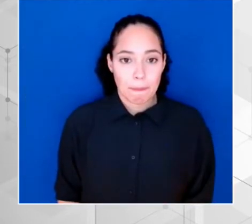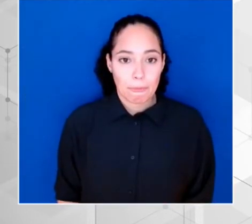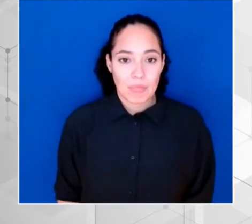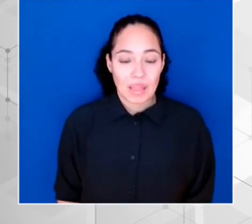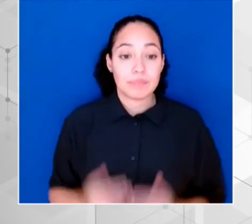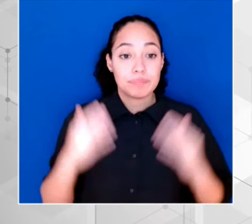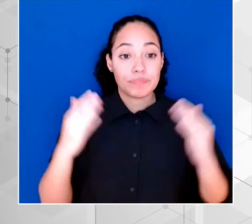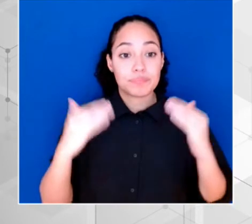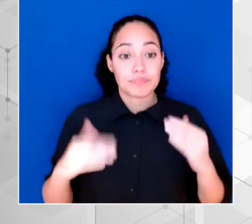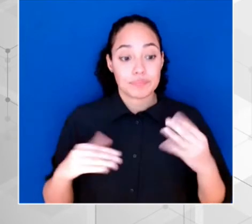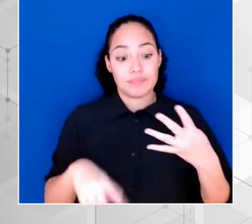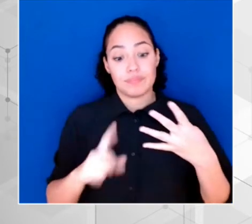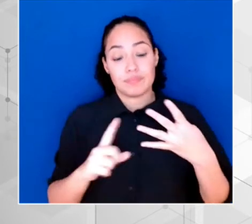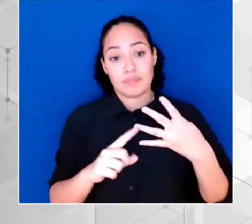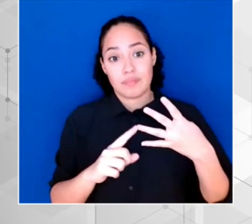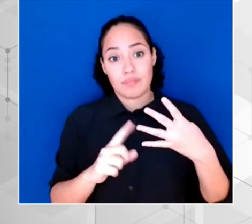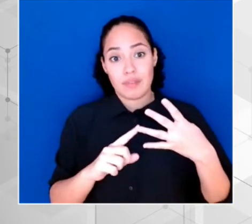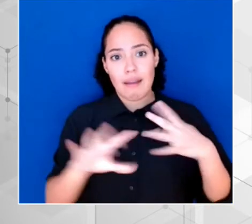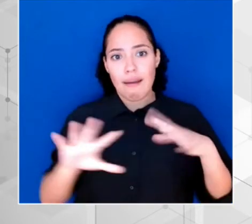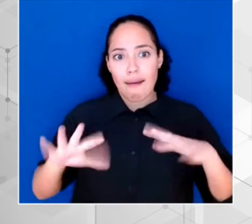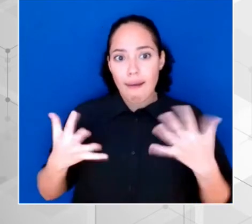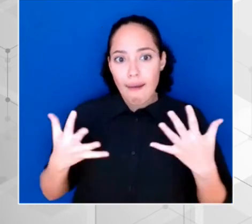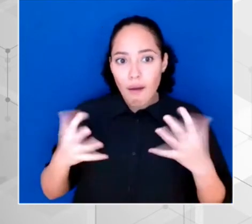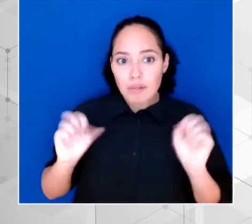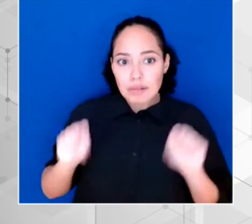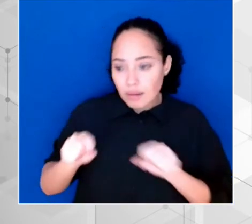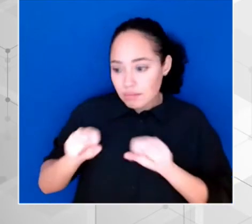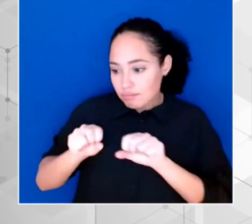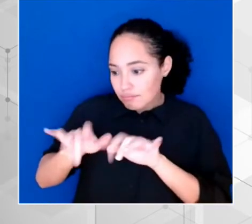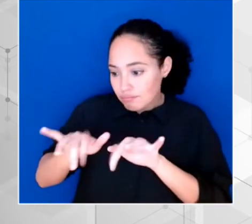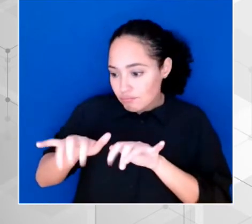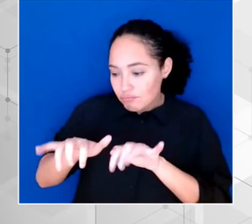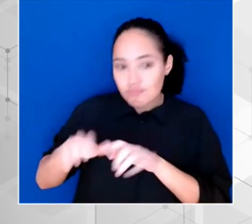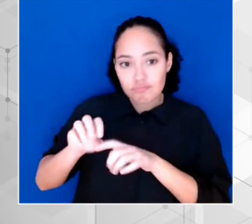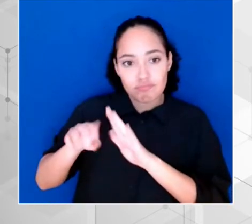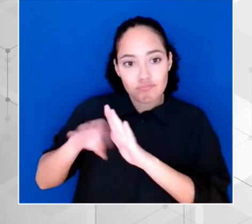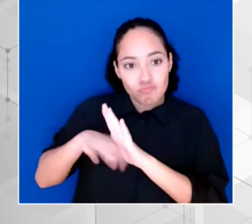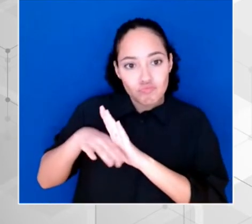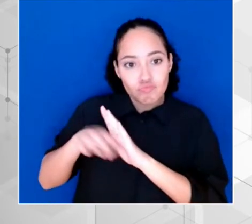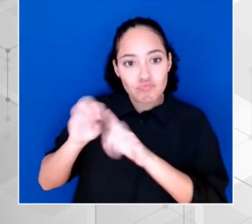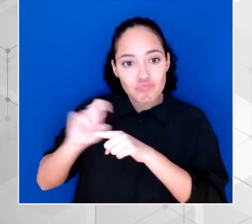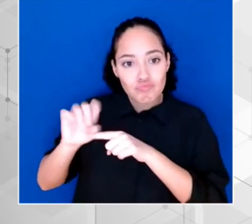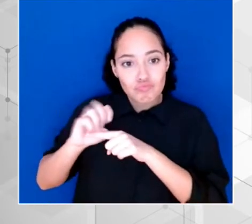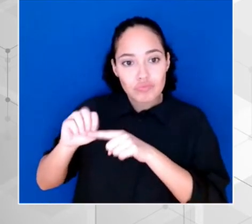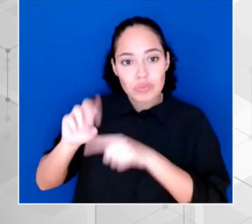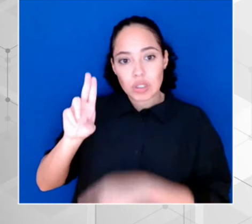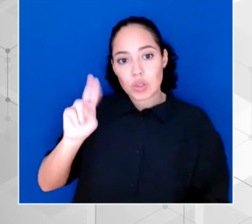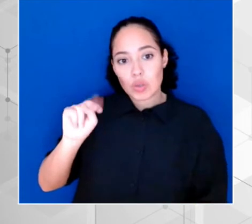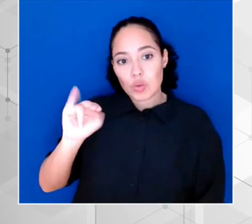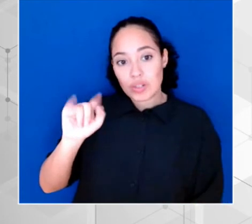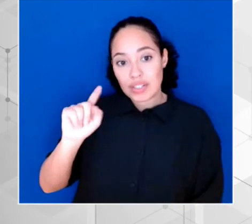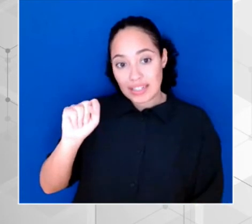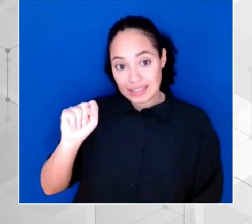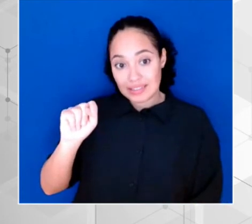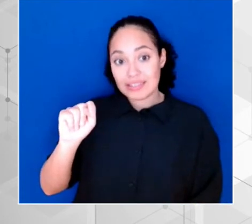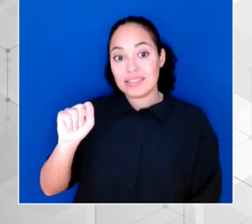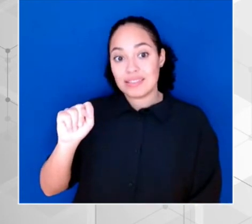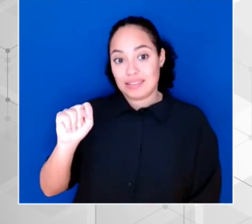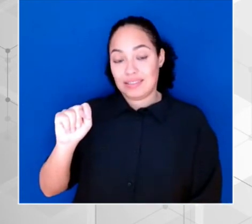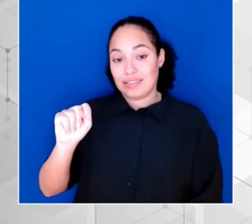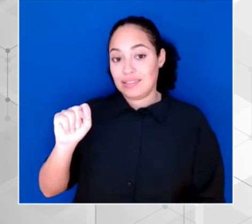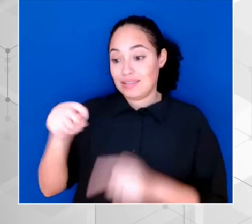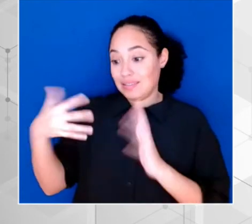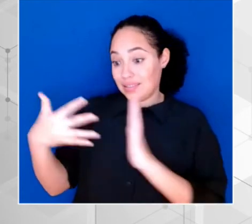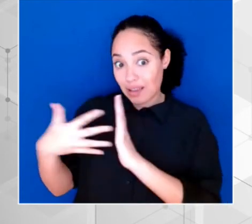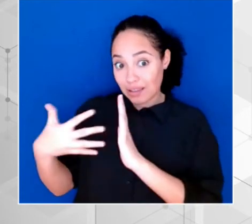unit tests and using A11y and Axe and Pay11y and Lighthouse,